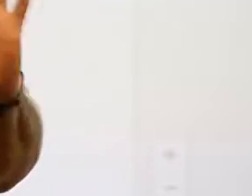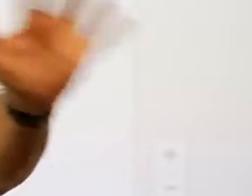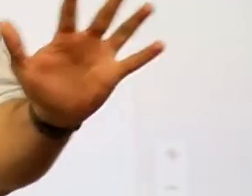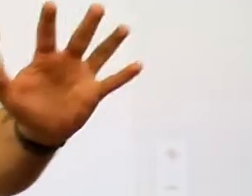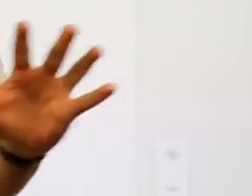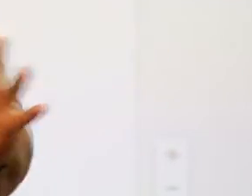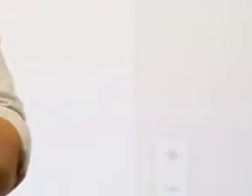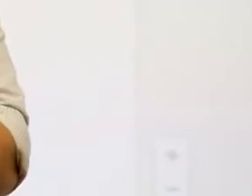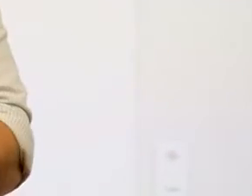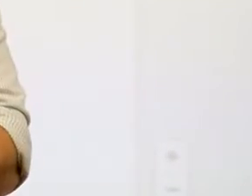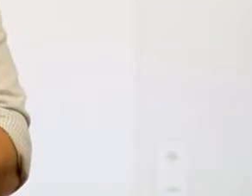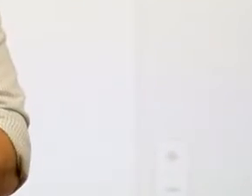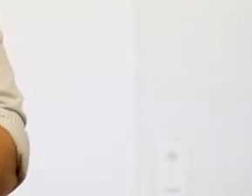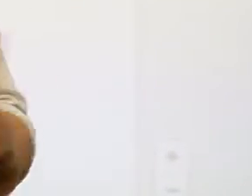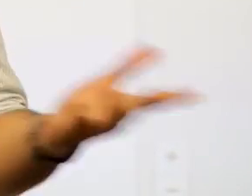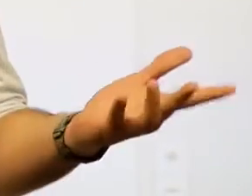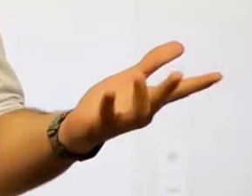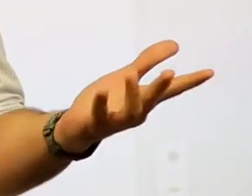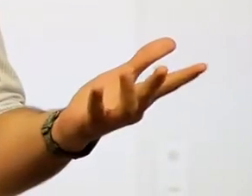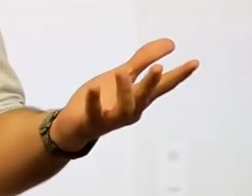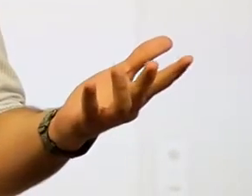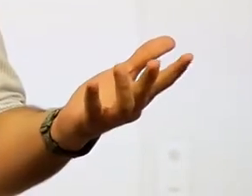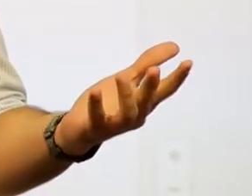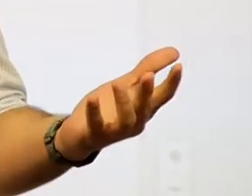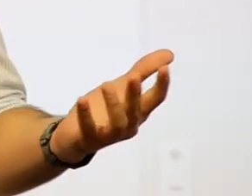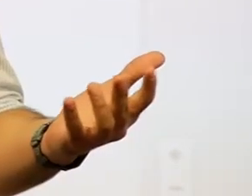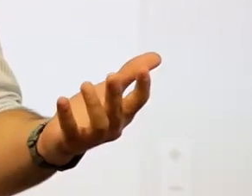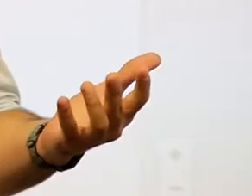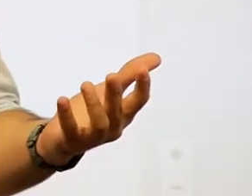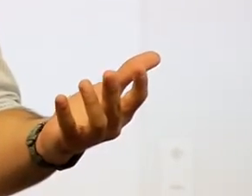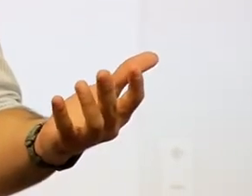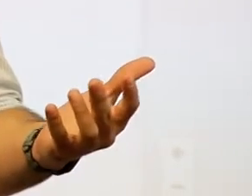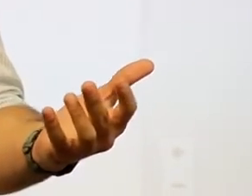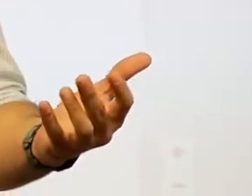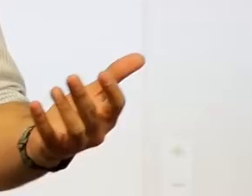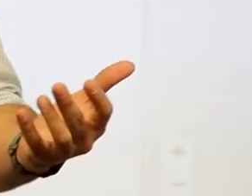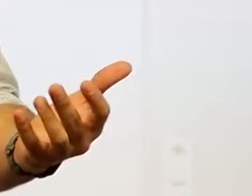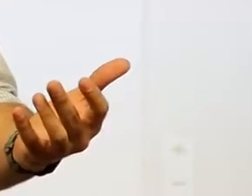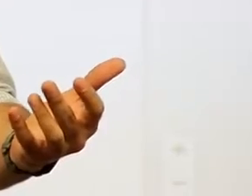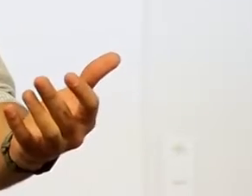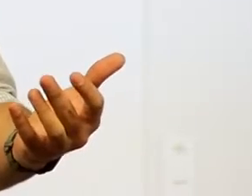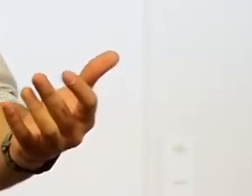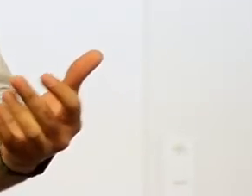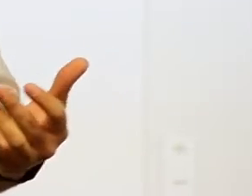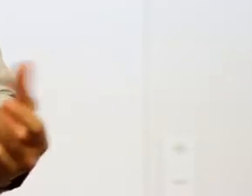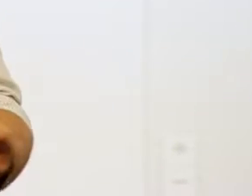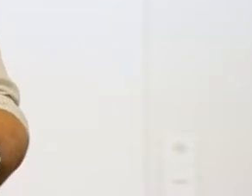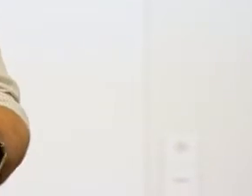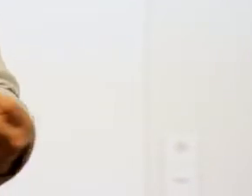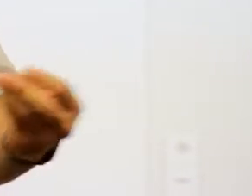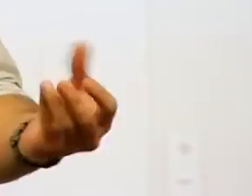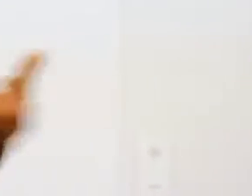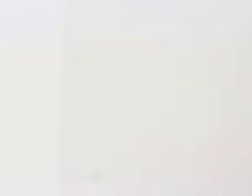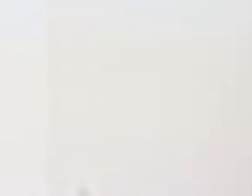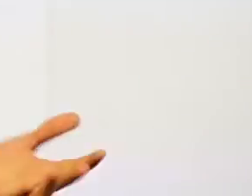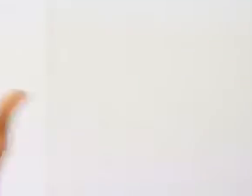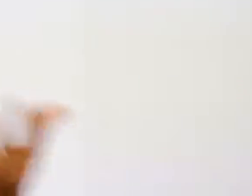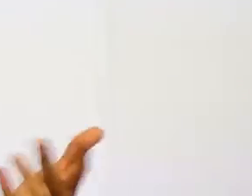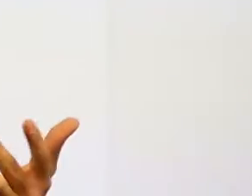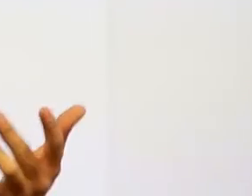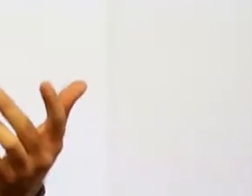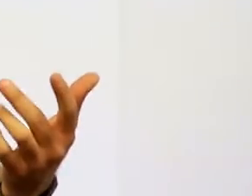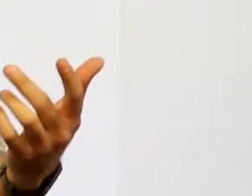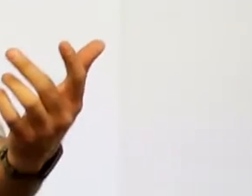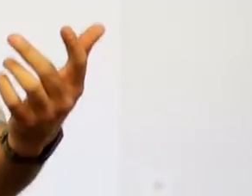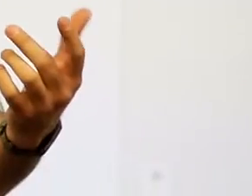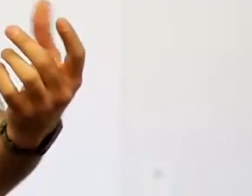something visual to see to start the conversation. So you can look at the maps, you might have 1 or 2 that you like, but you still want to